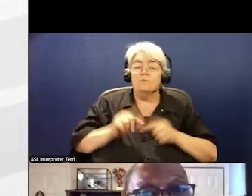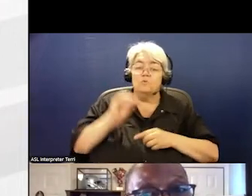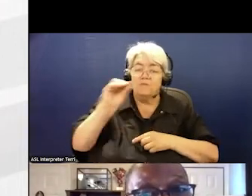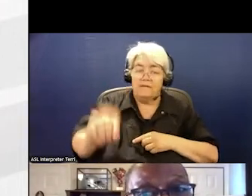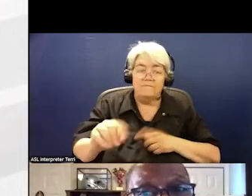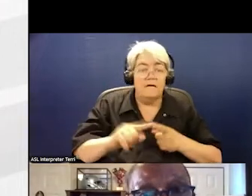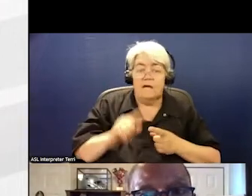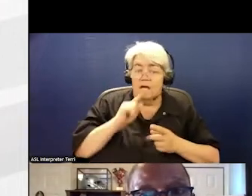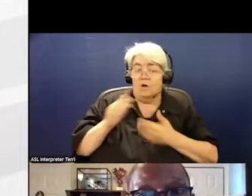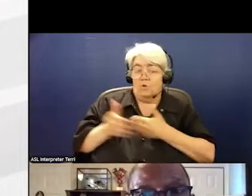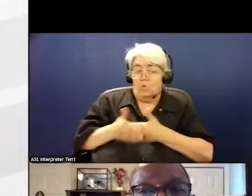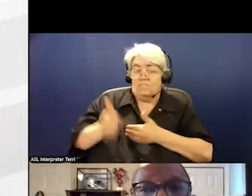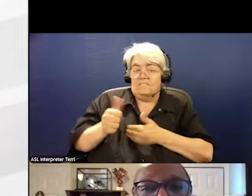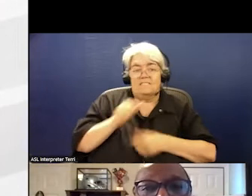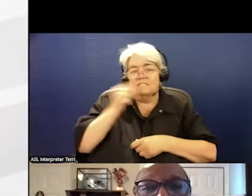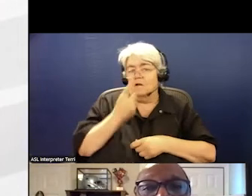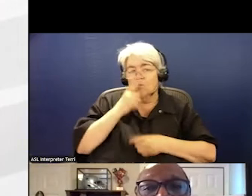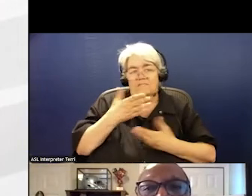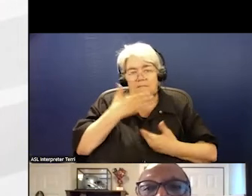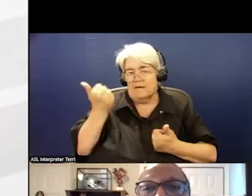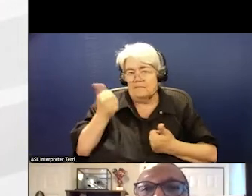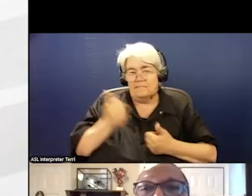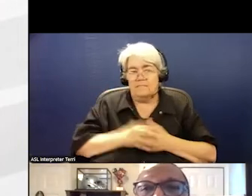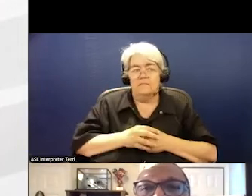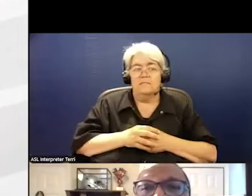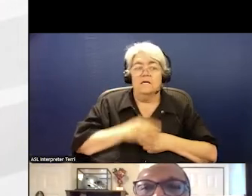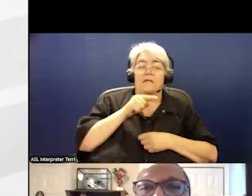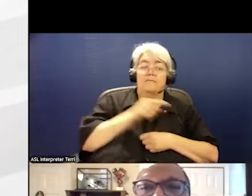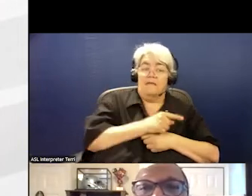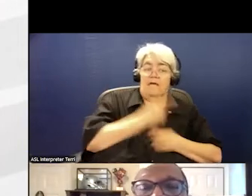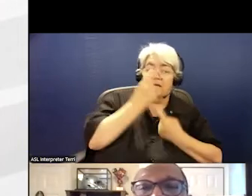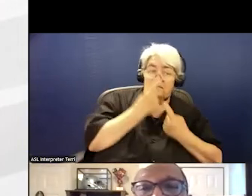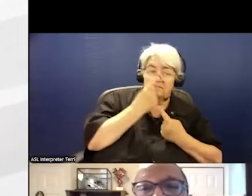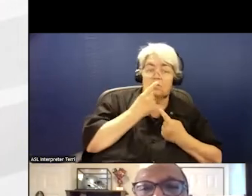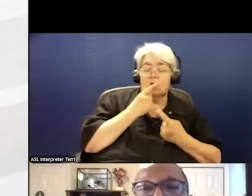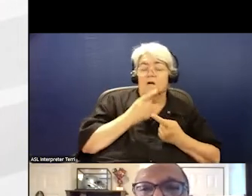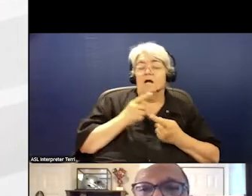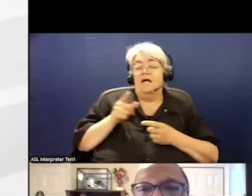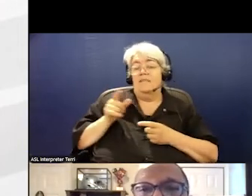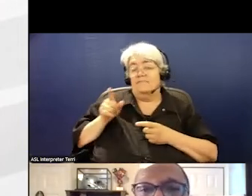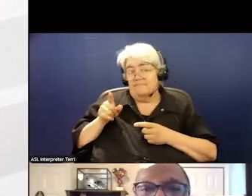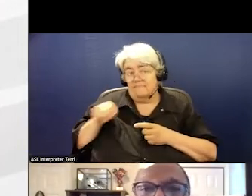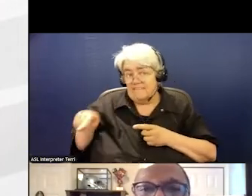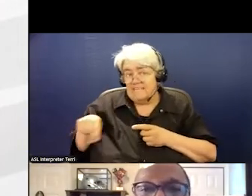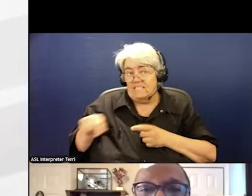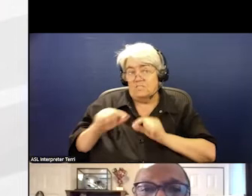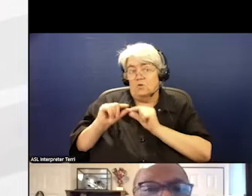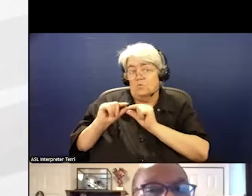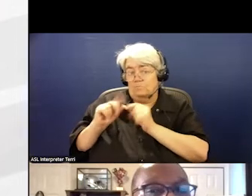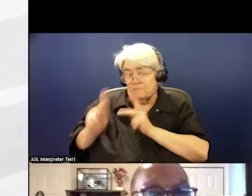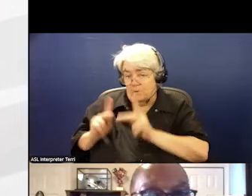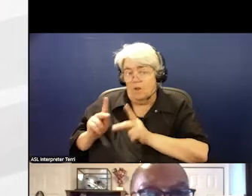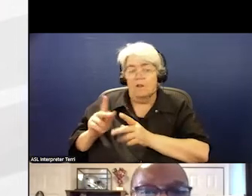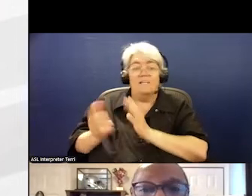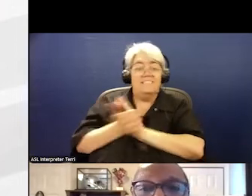always be the best. They consider the complete capabilities of each resource.